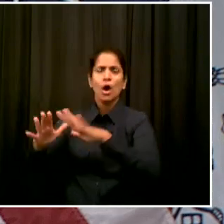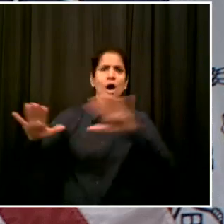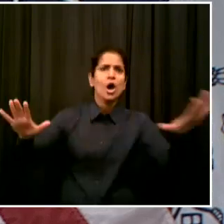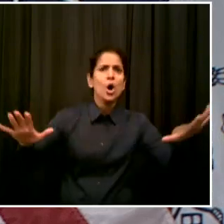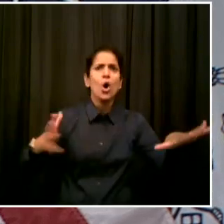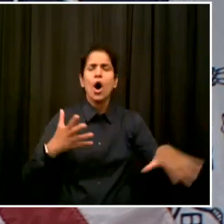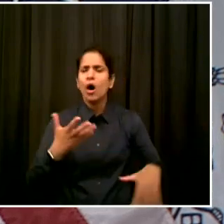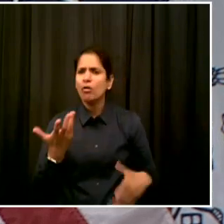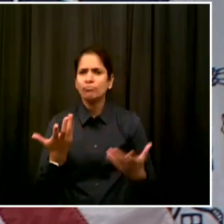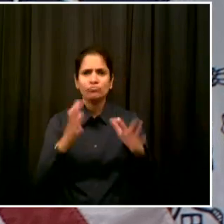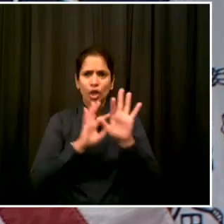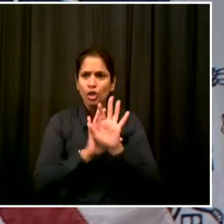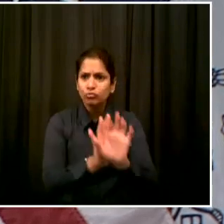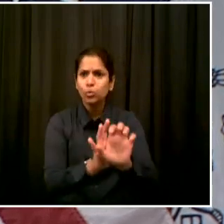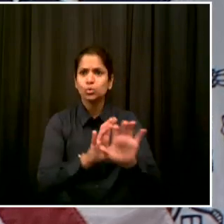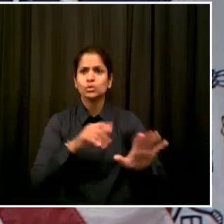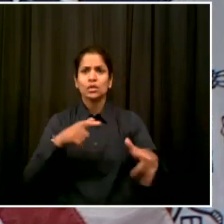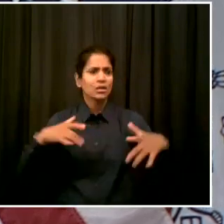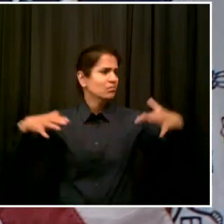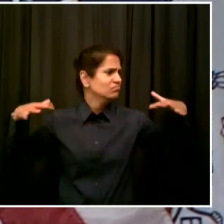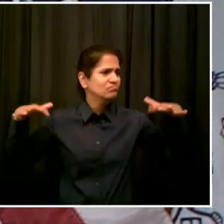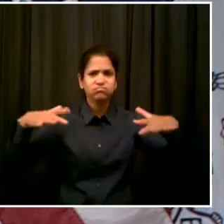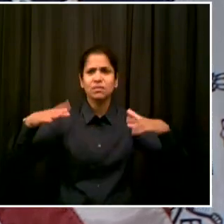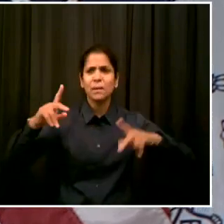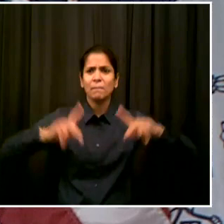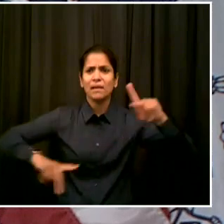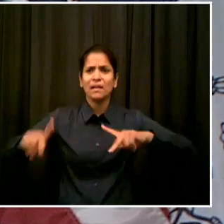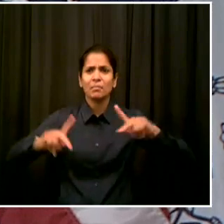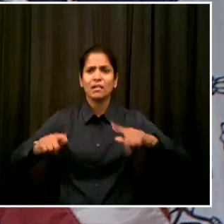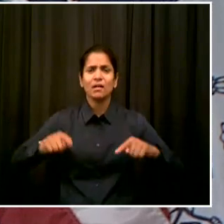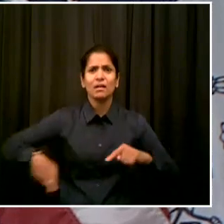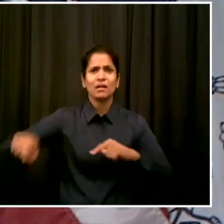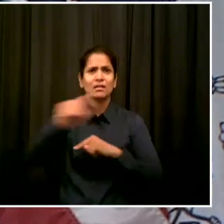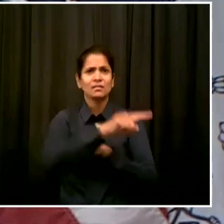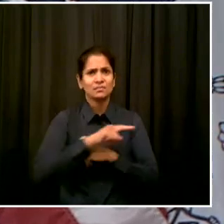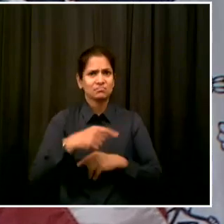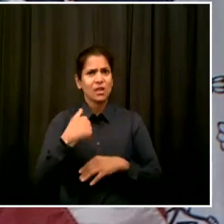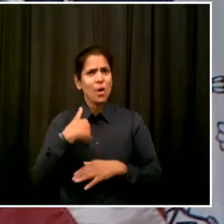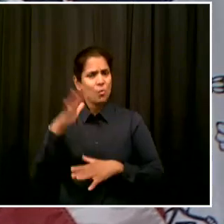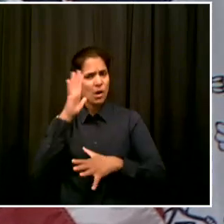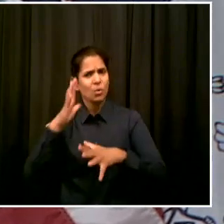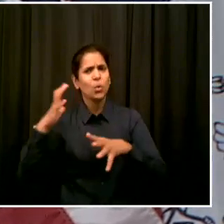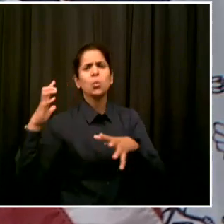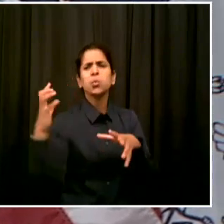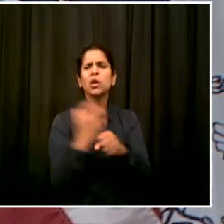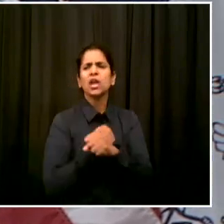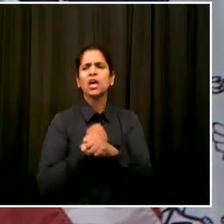on the ground at the grassroots where real change is made. And I want to thank everyone who is part of